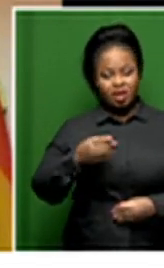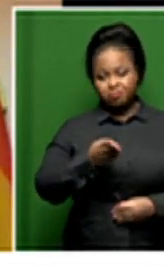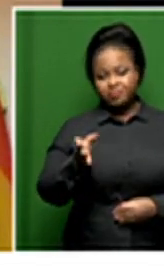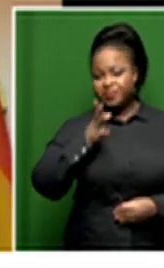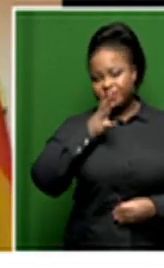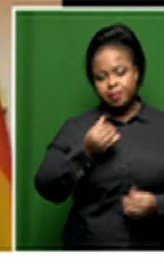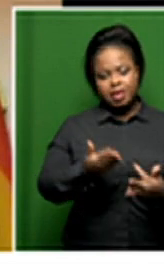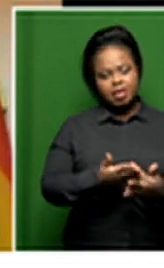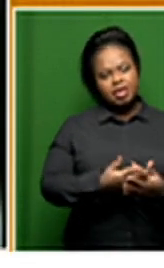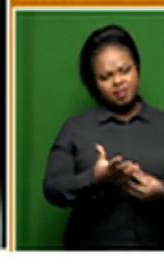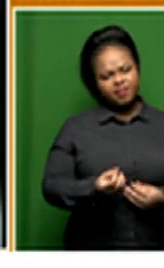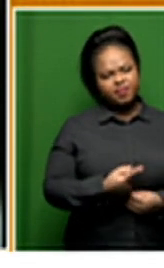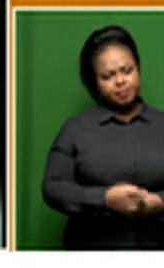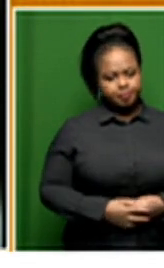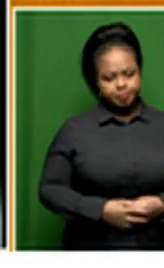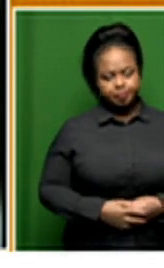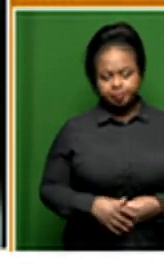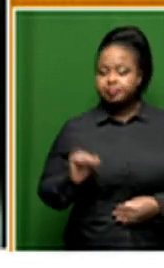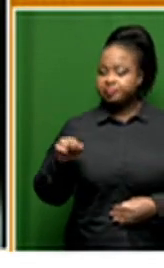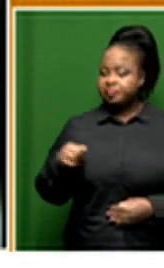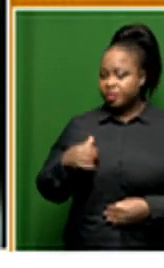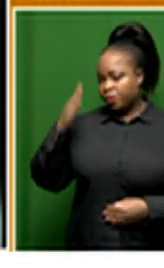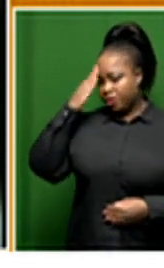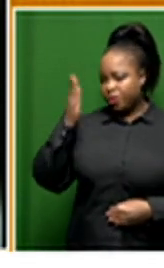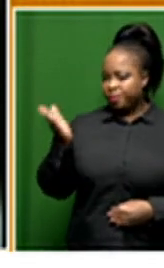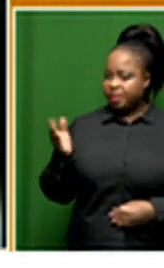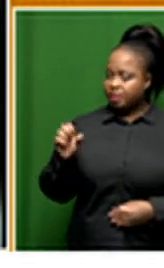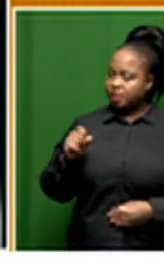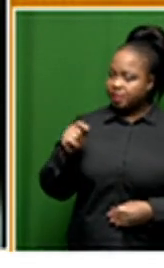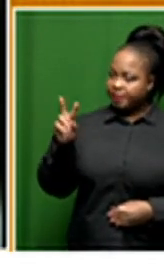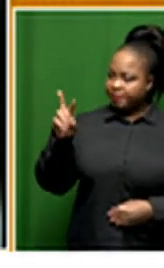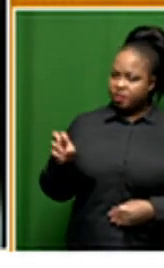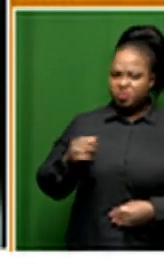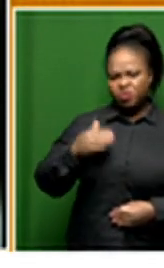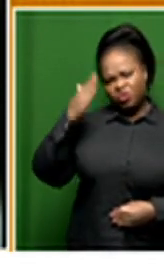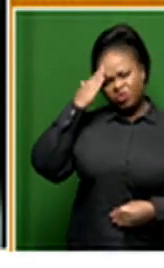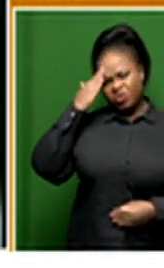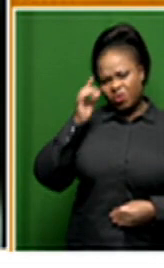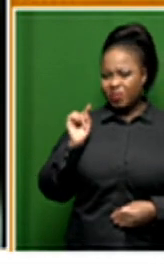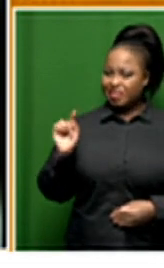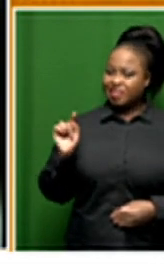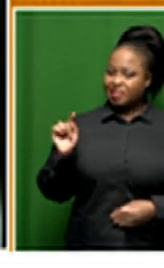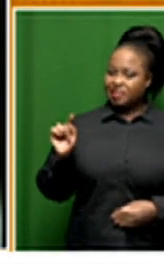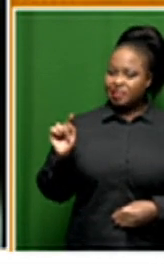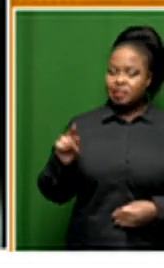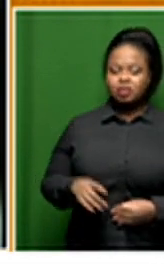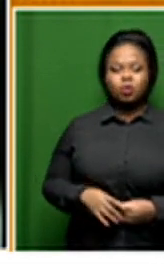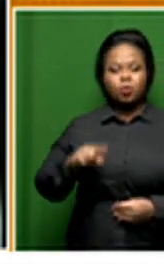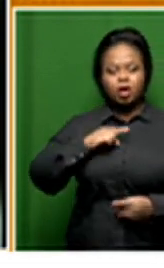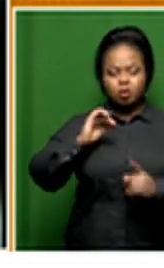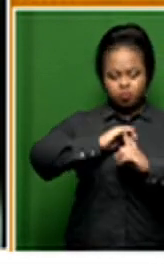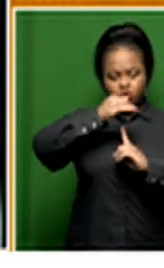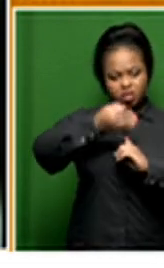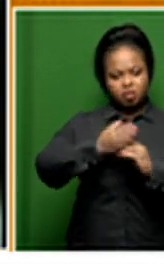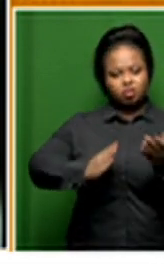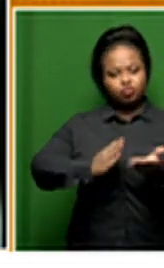seen. I mean, we know that, and Steve, I bring this to you again. We know that this is the protection and rights